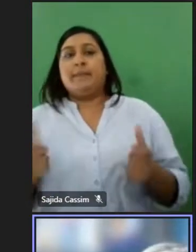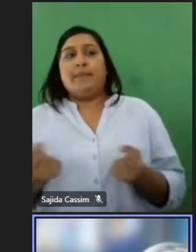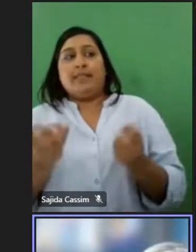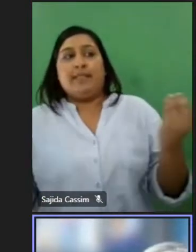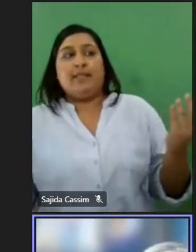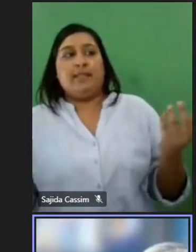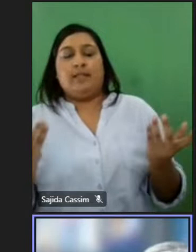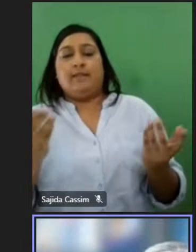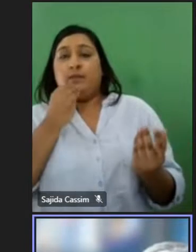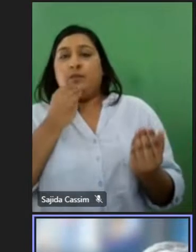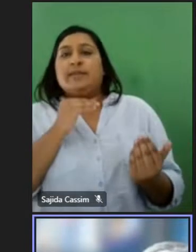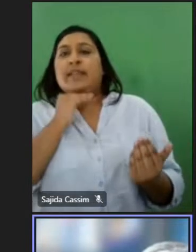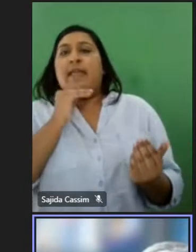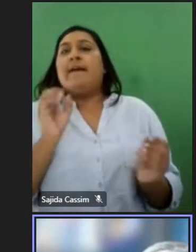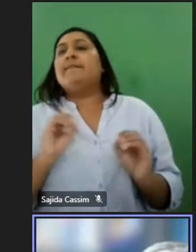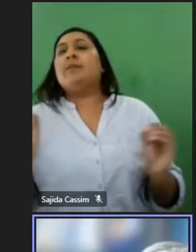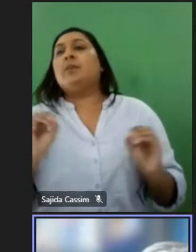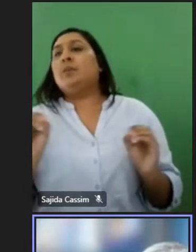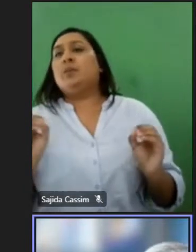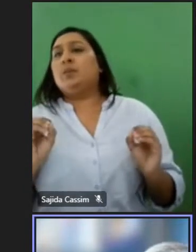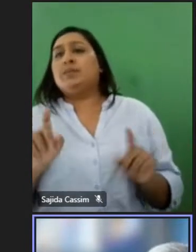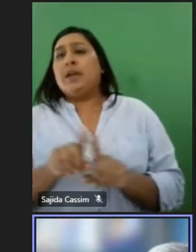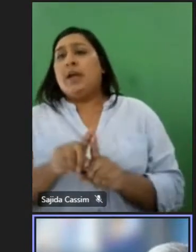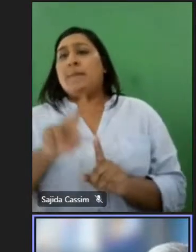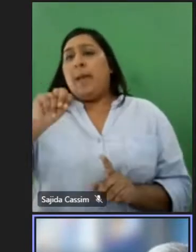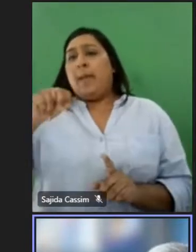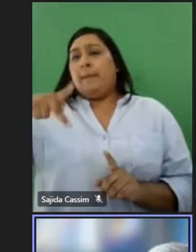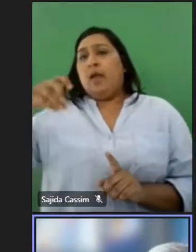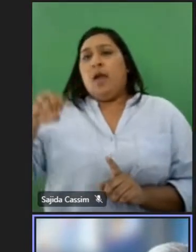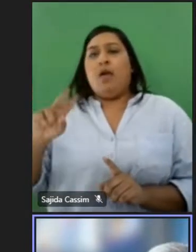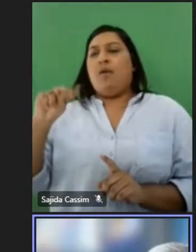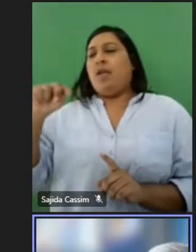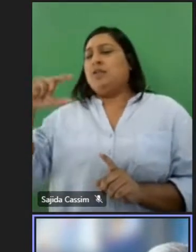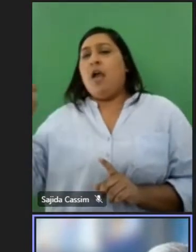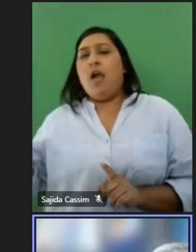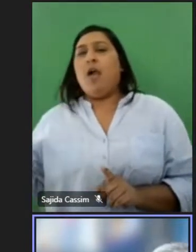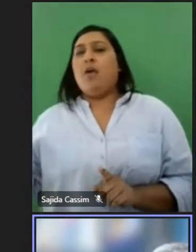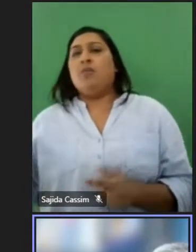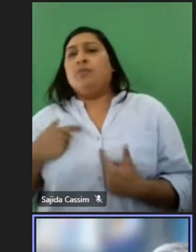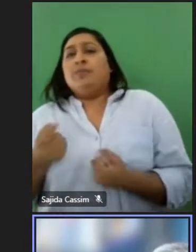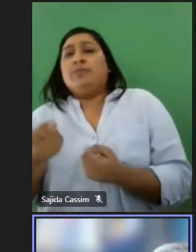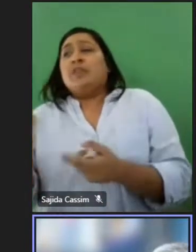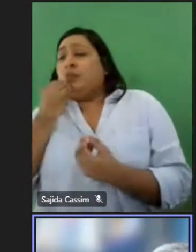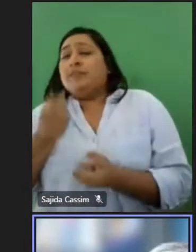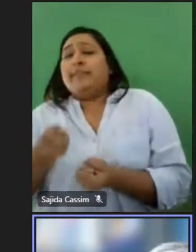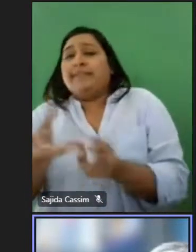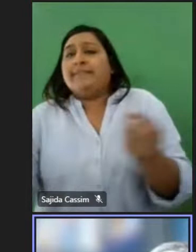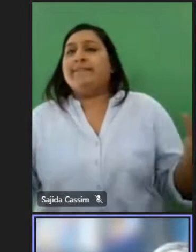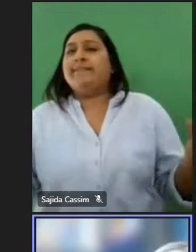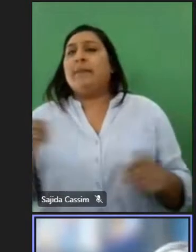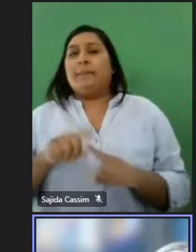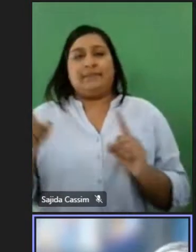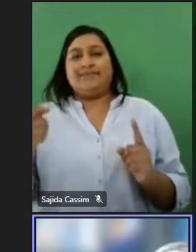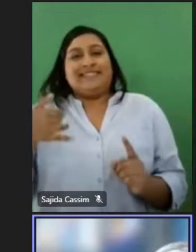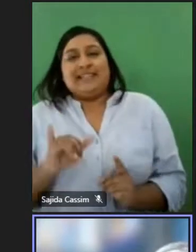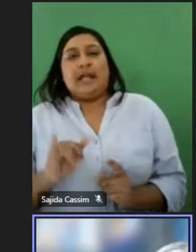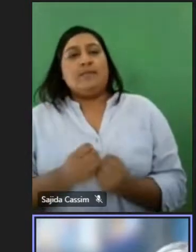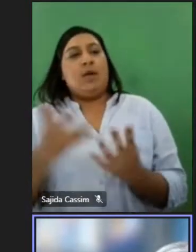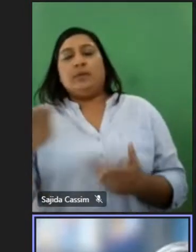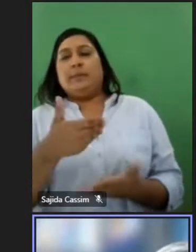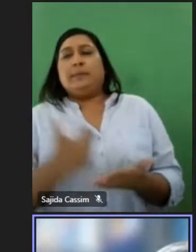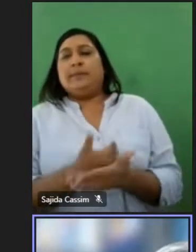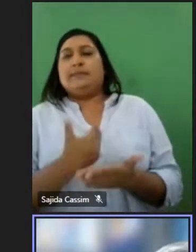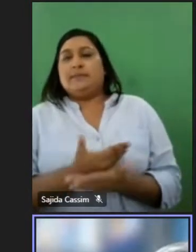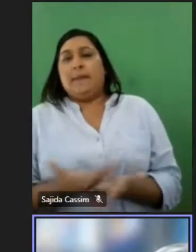non-profit sector, we still have 29% experiencing food security that they had not experienced before the 27th of